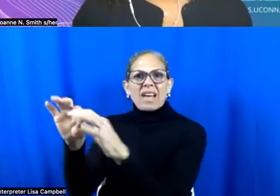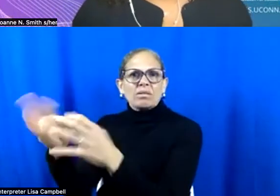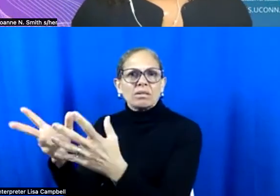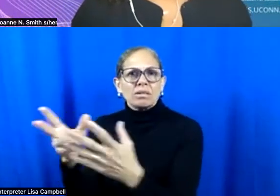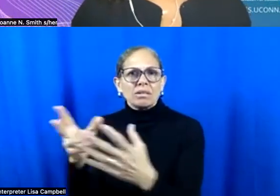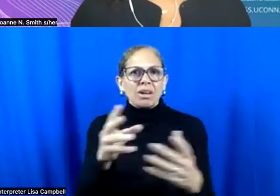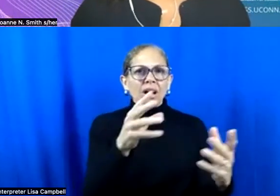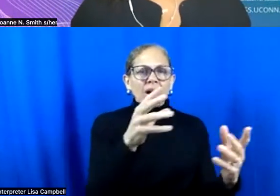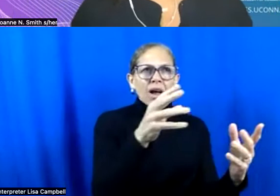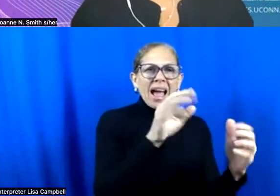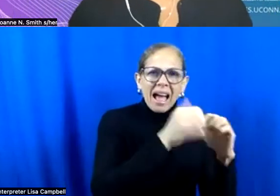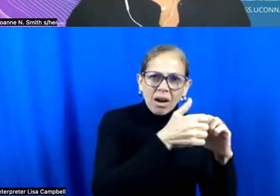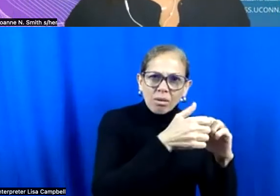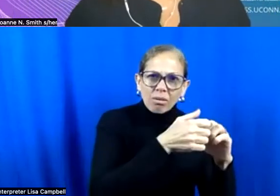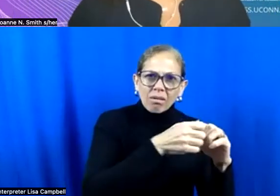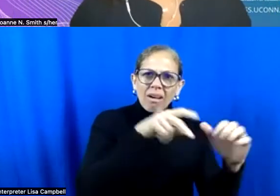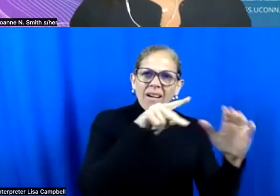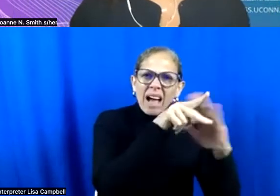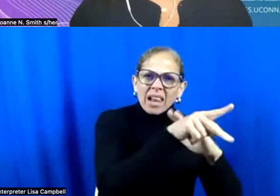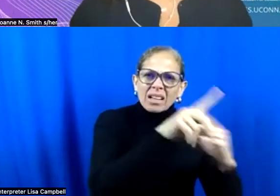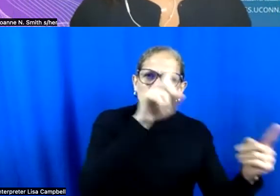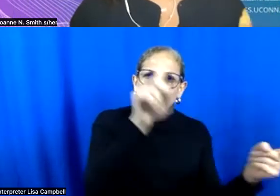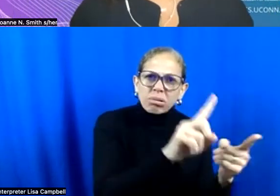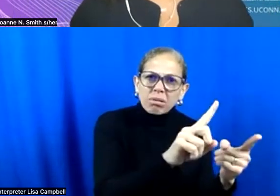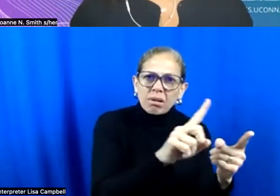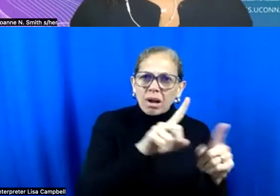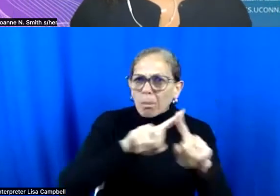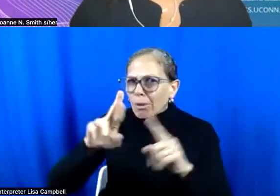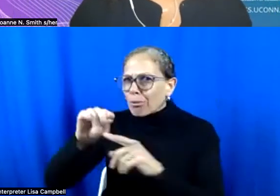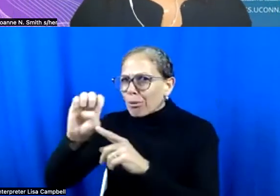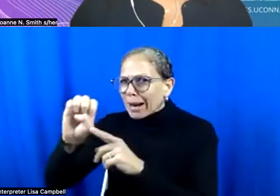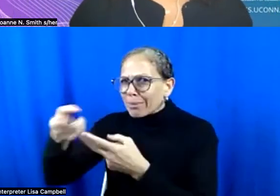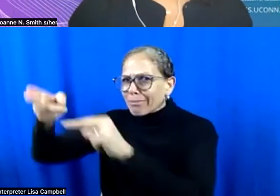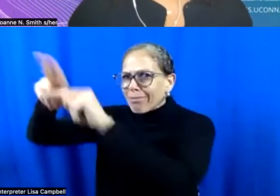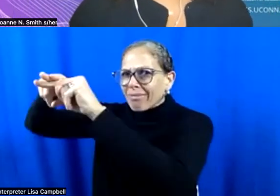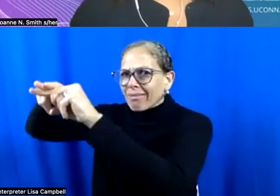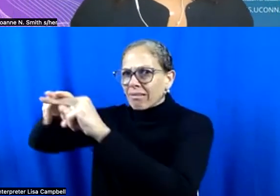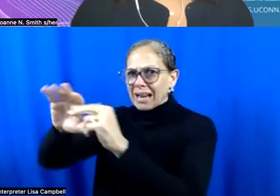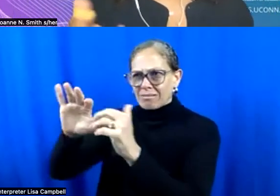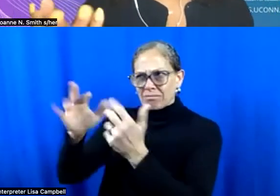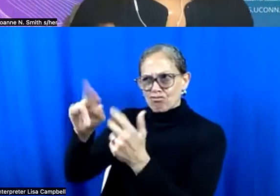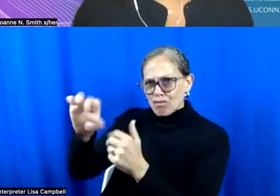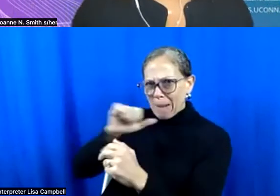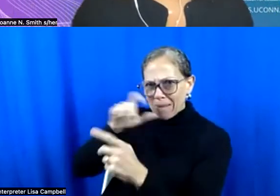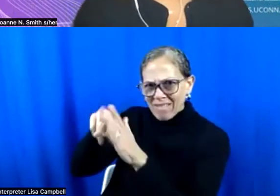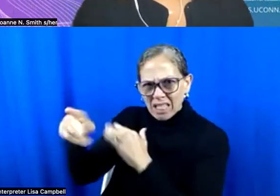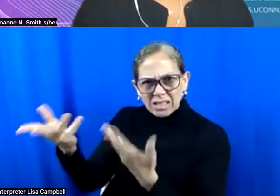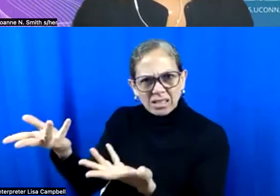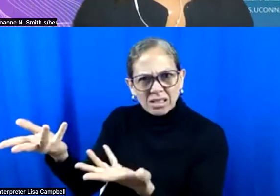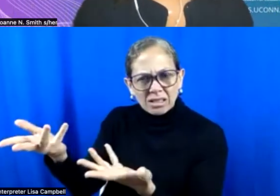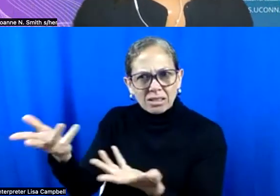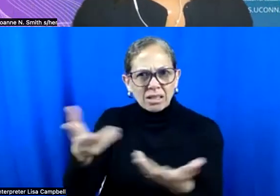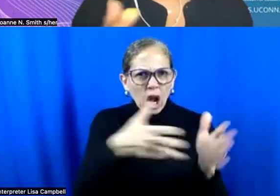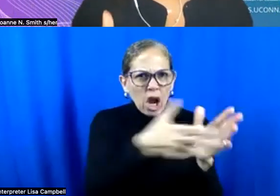down? You're not talking about then this kind of violence. You're talking about gun violence and robberies and, you